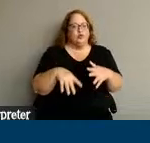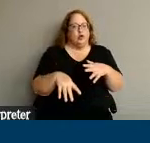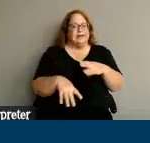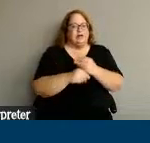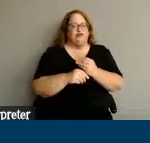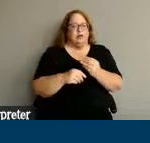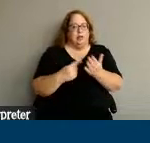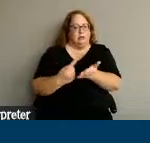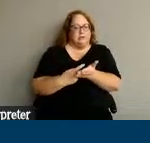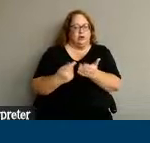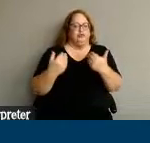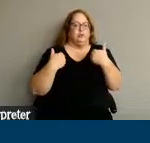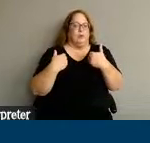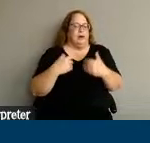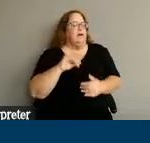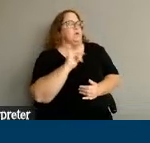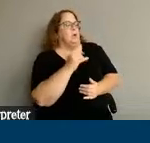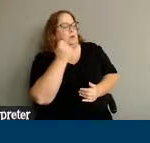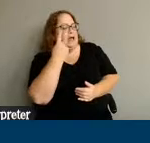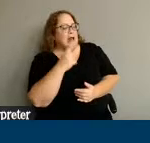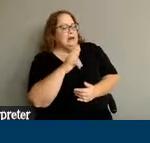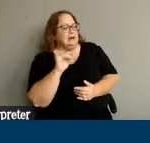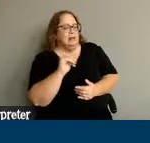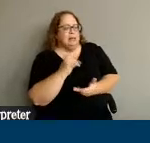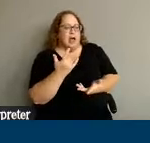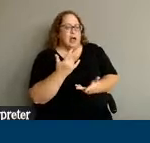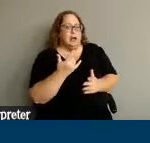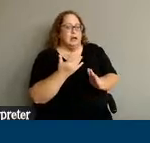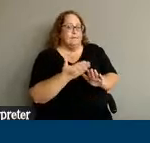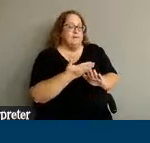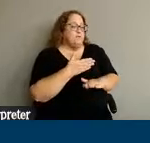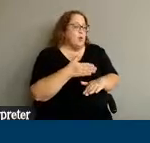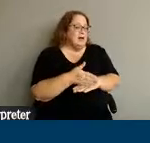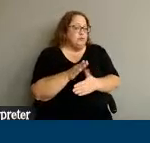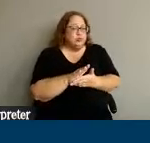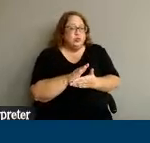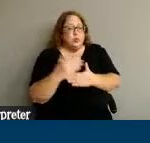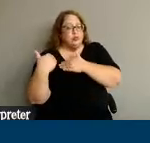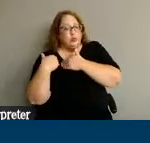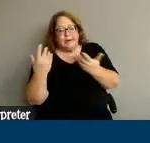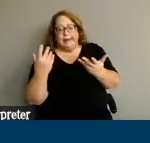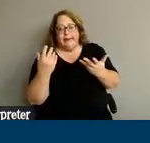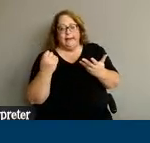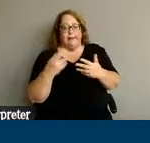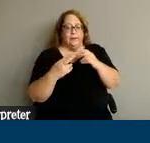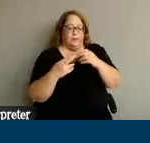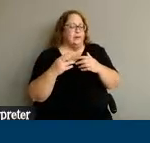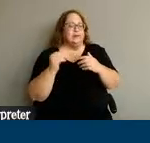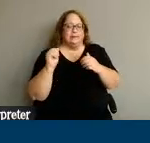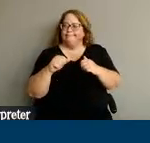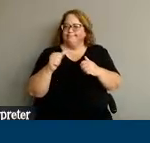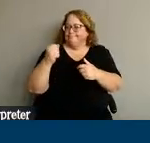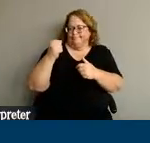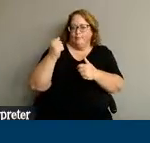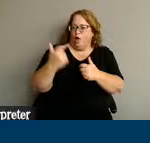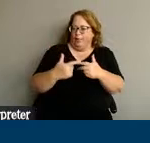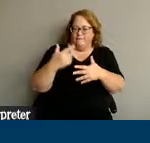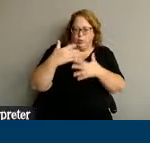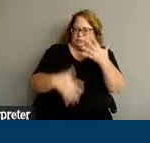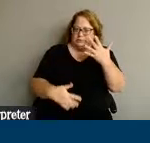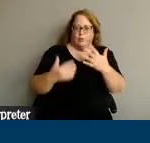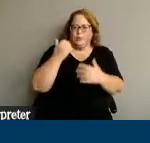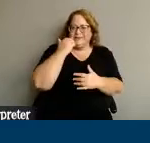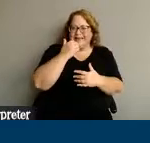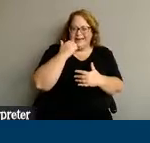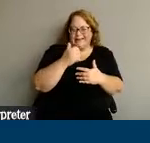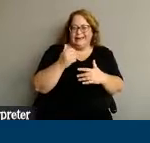additional conversations we would have. Got it. So that could be like before and after school duty or things. Okay, All got of it. those things, Got it, okay. absolutely, those